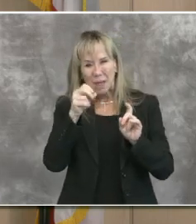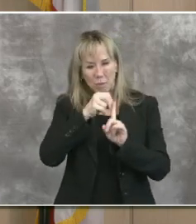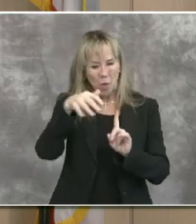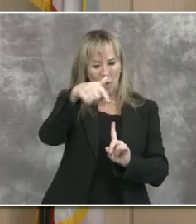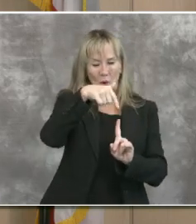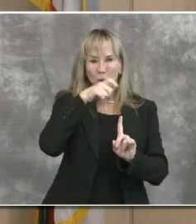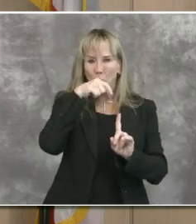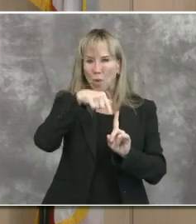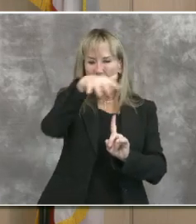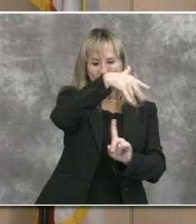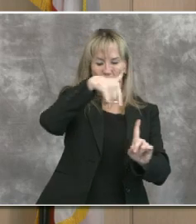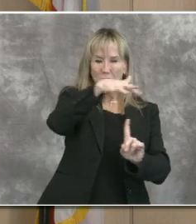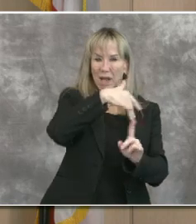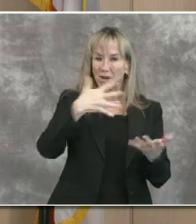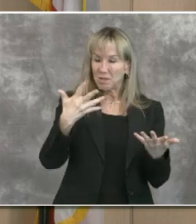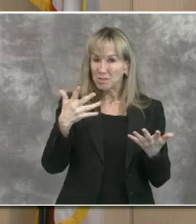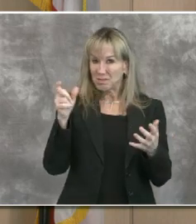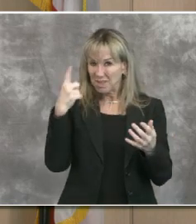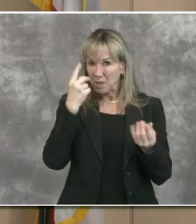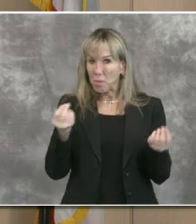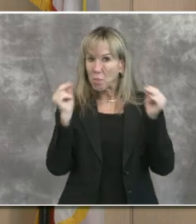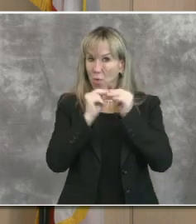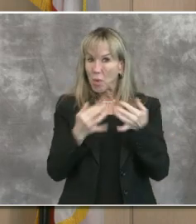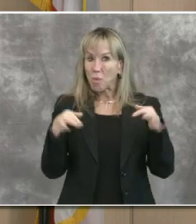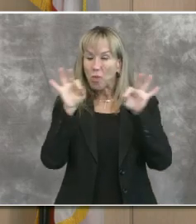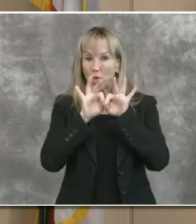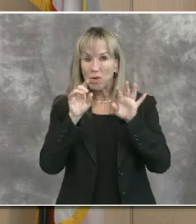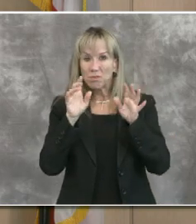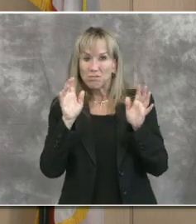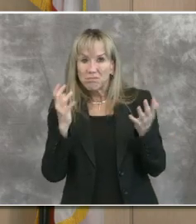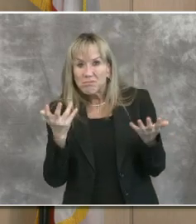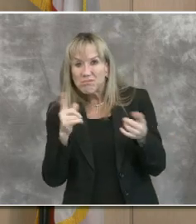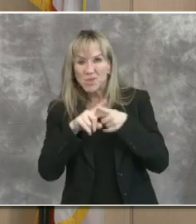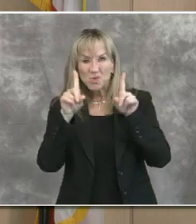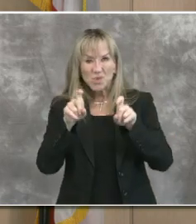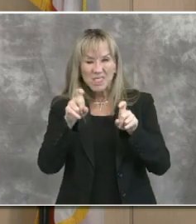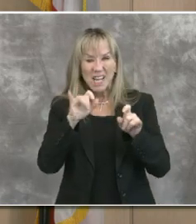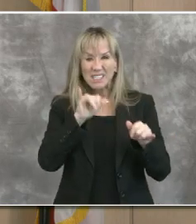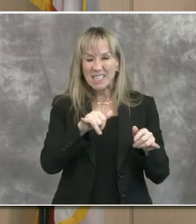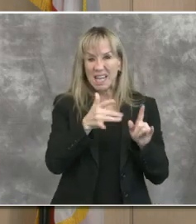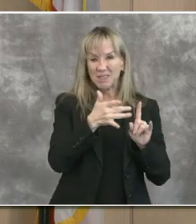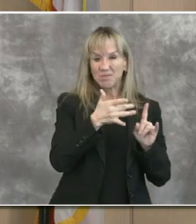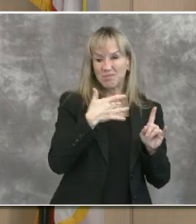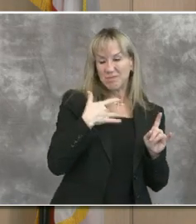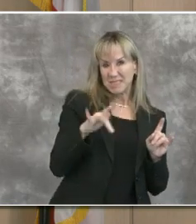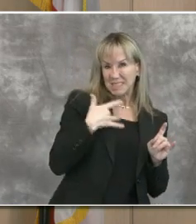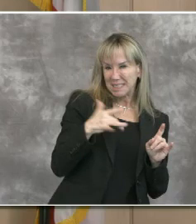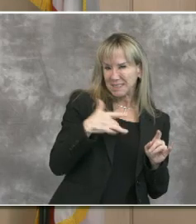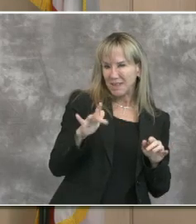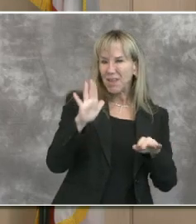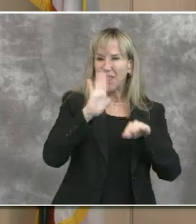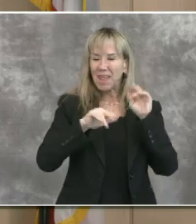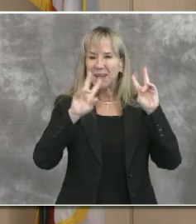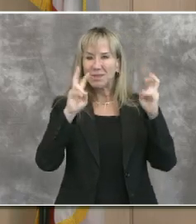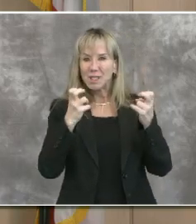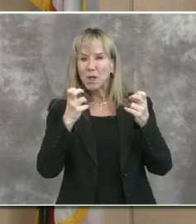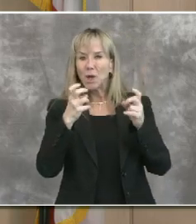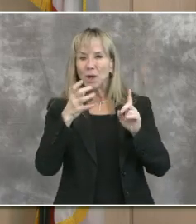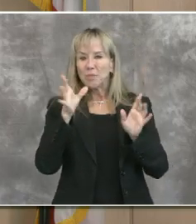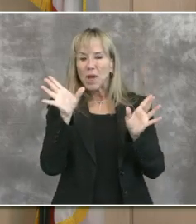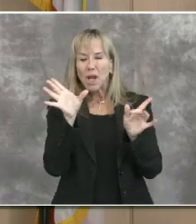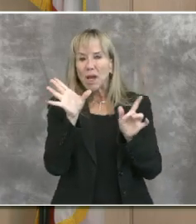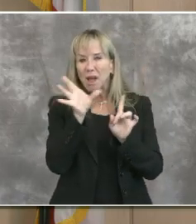to prioritize vulnerable populations than that kind of testing that goes in sync with contact tracing? Well, again, if you just look